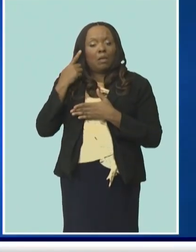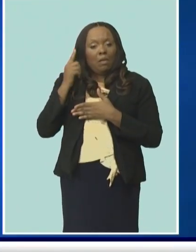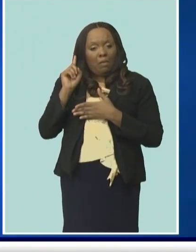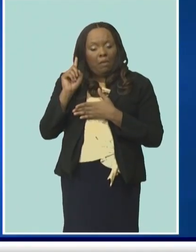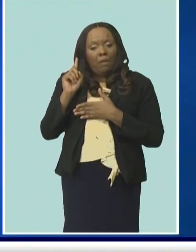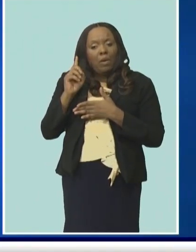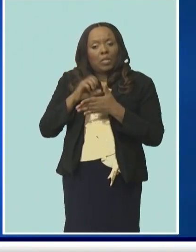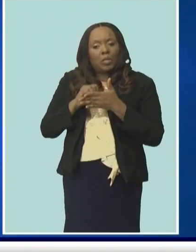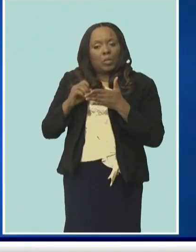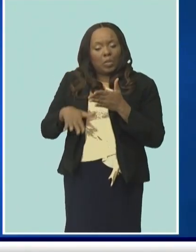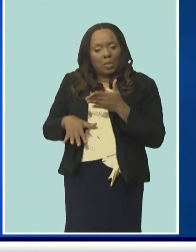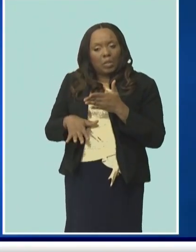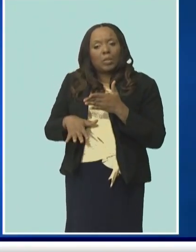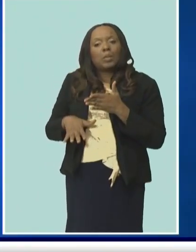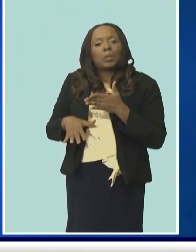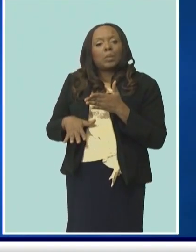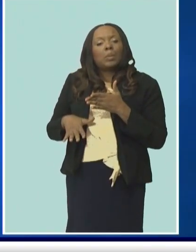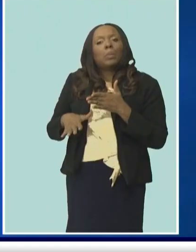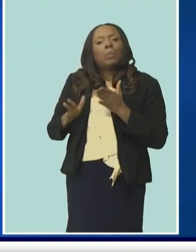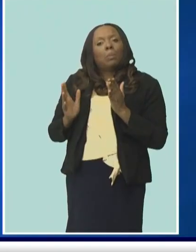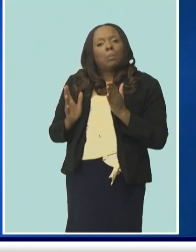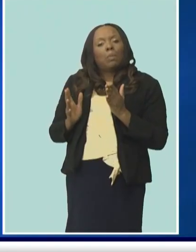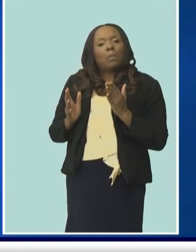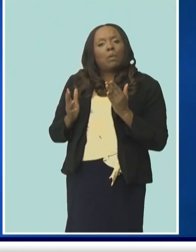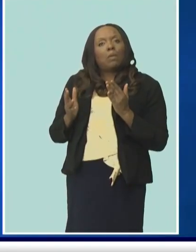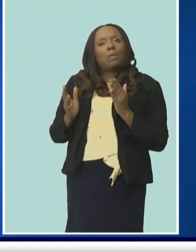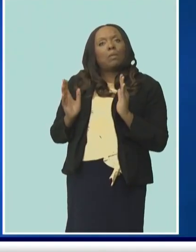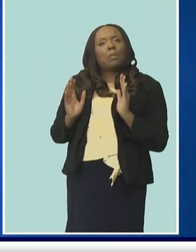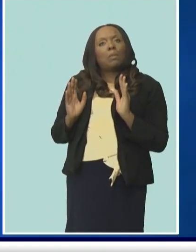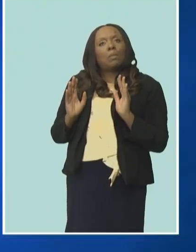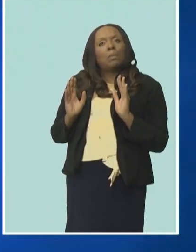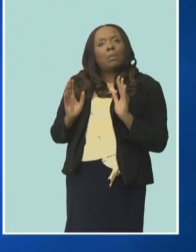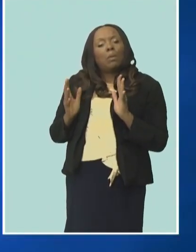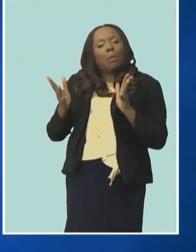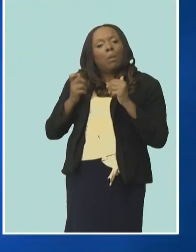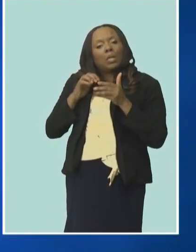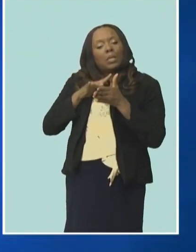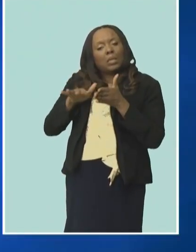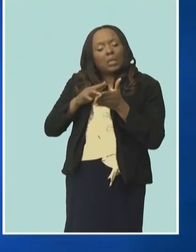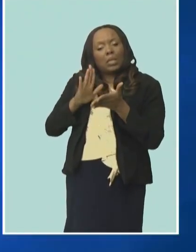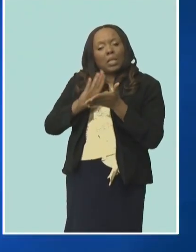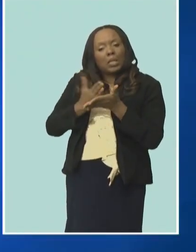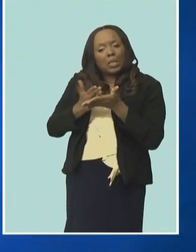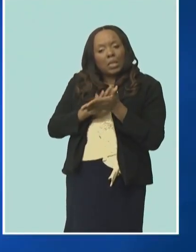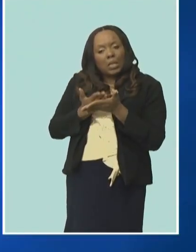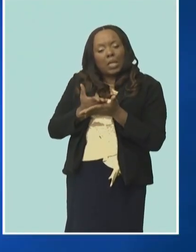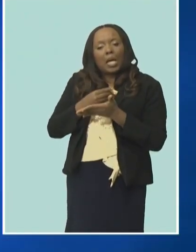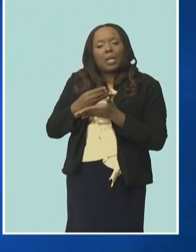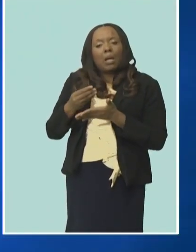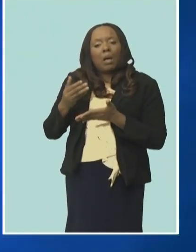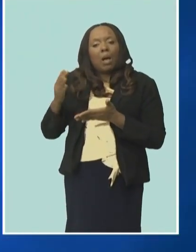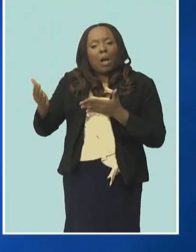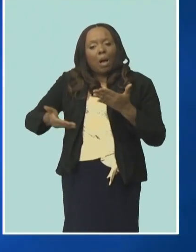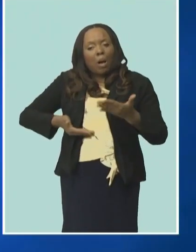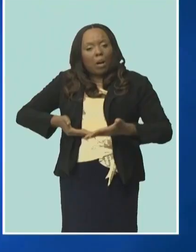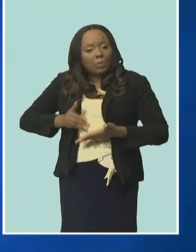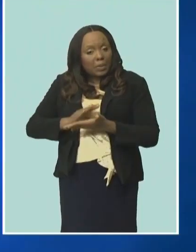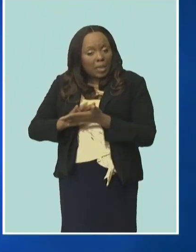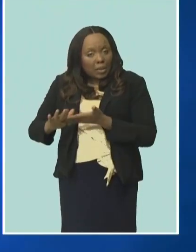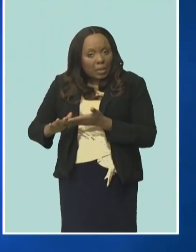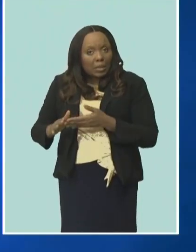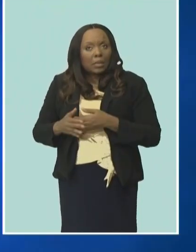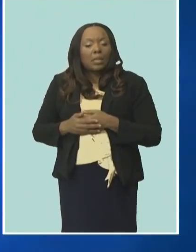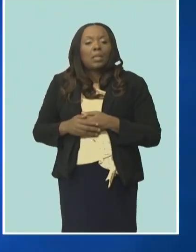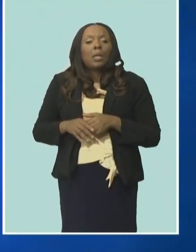year. No, wouldn't you say that's amazing? I think so too. And for general